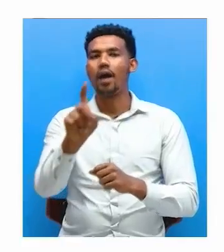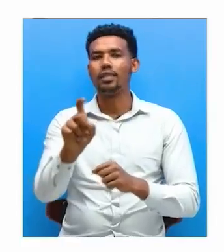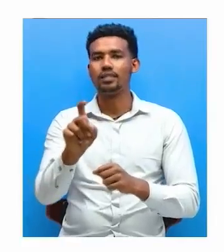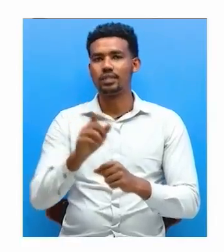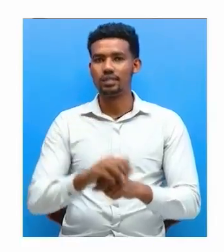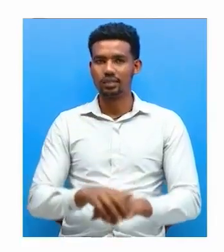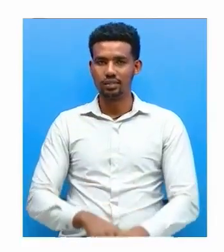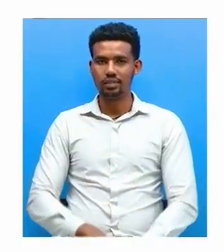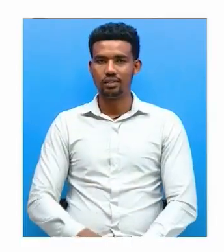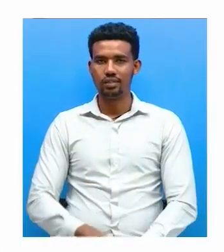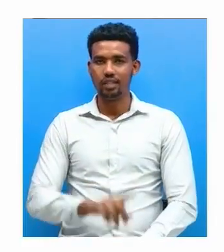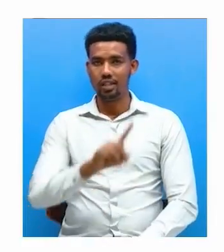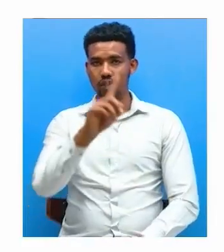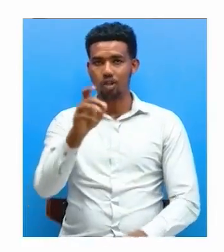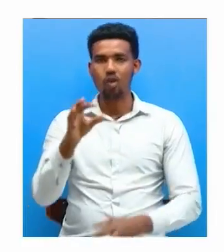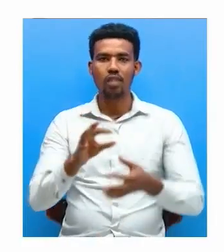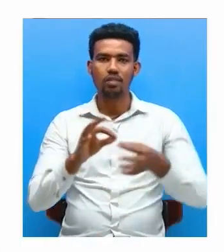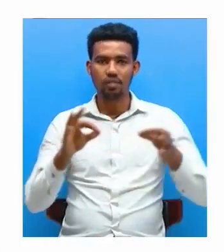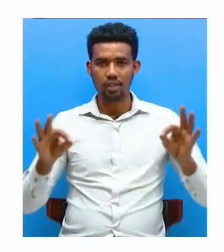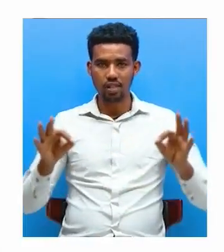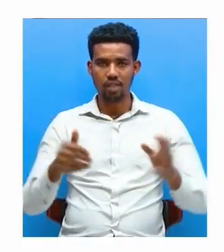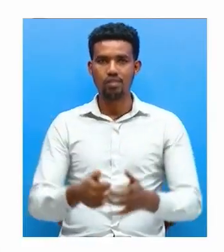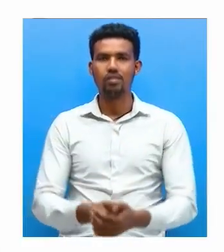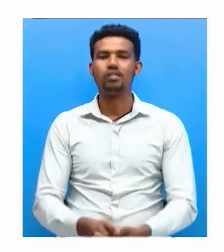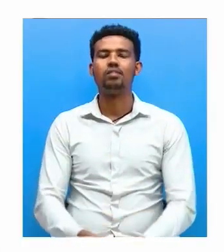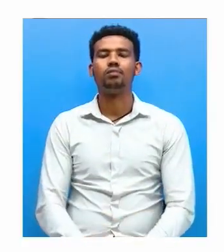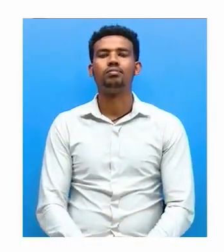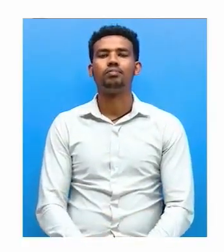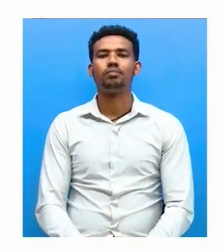interrogative sentences.